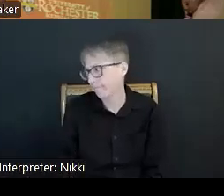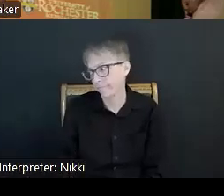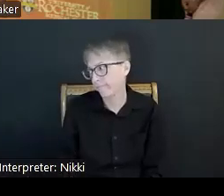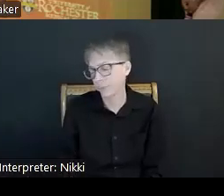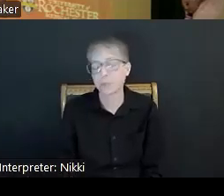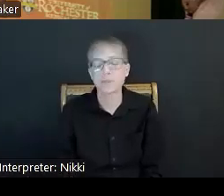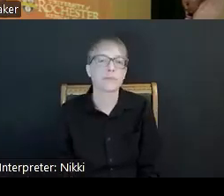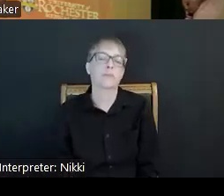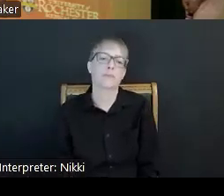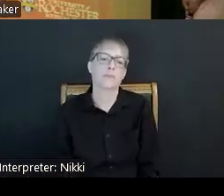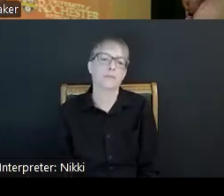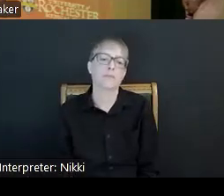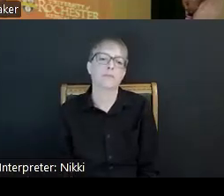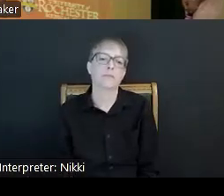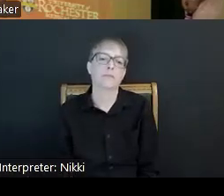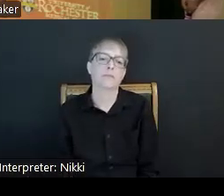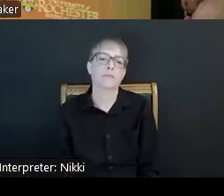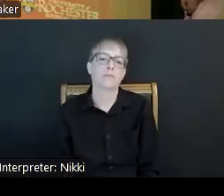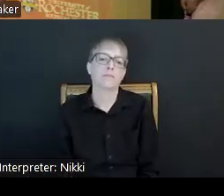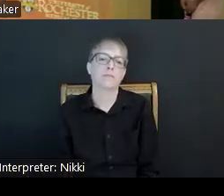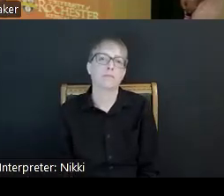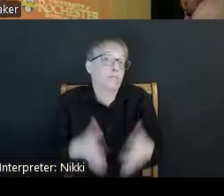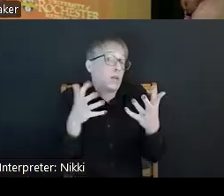Now, why did he want to avoid this neighborhood?